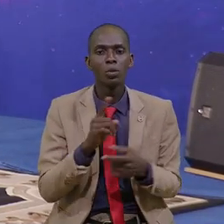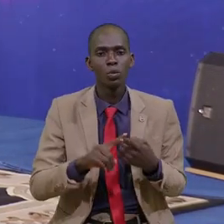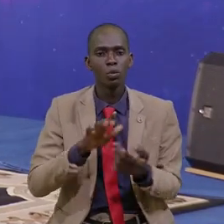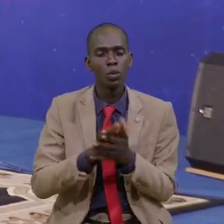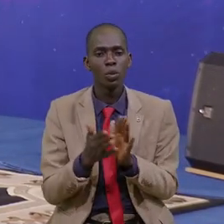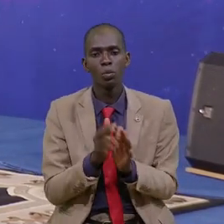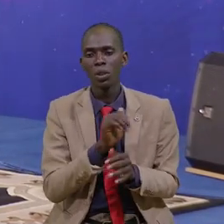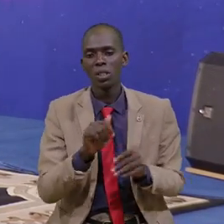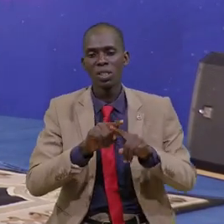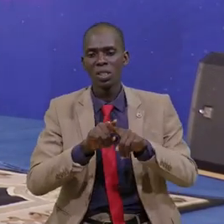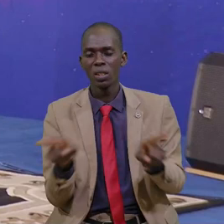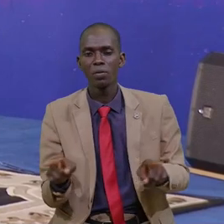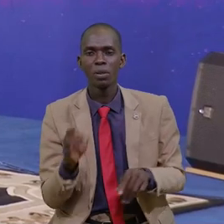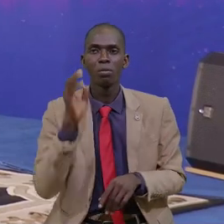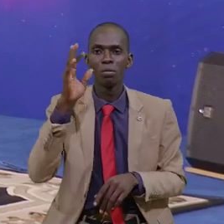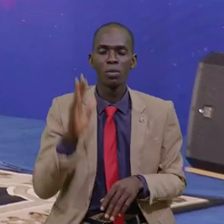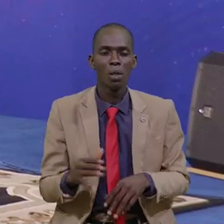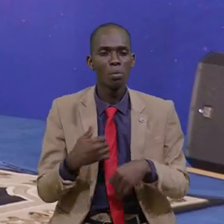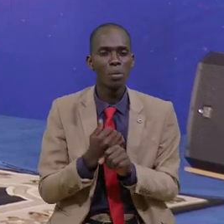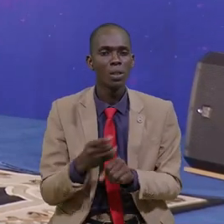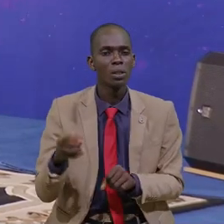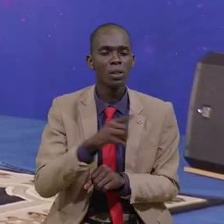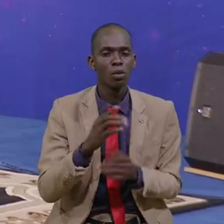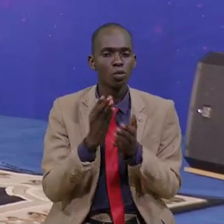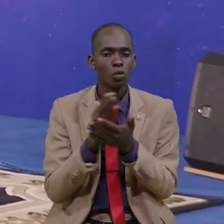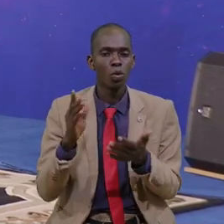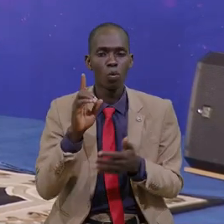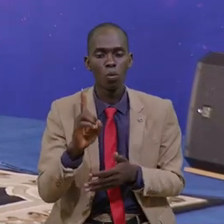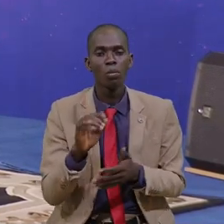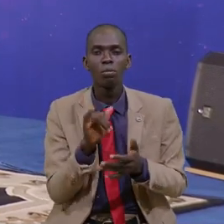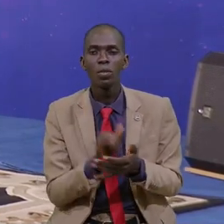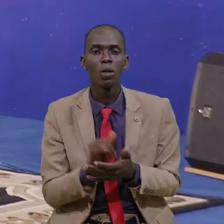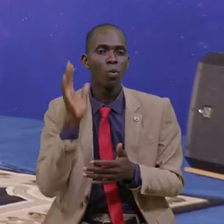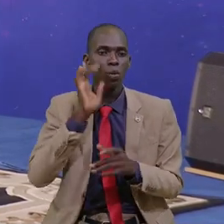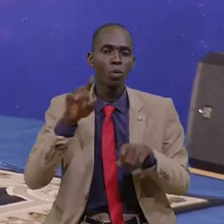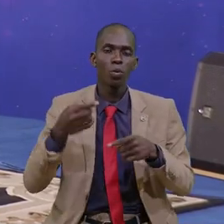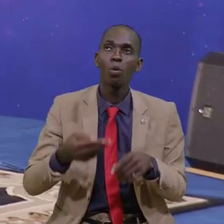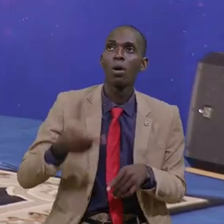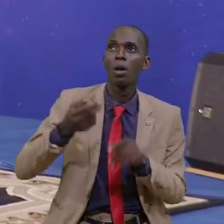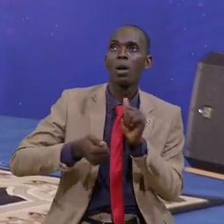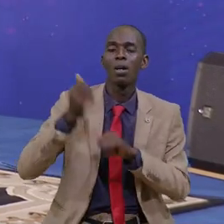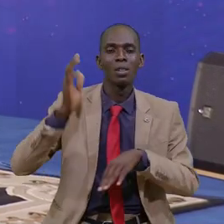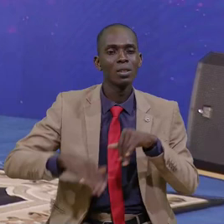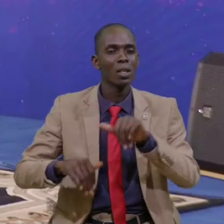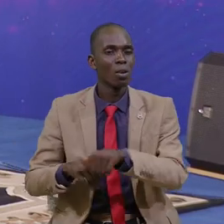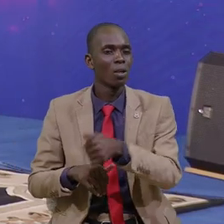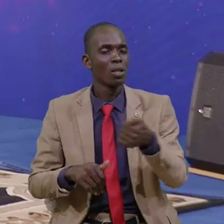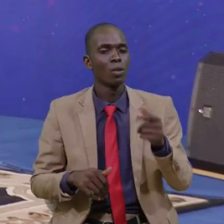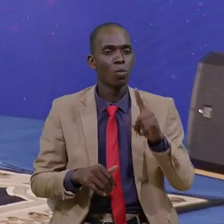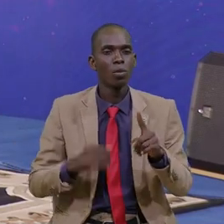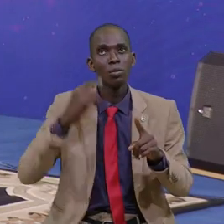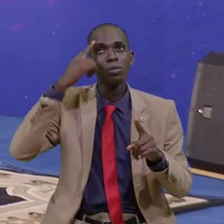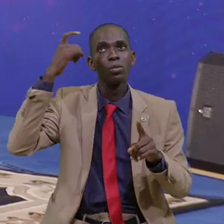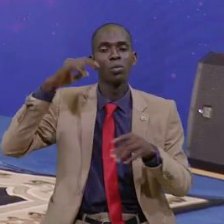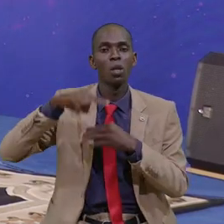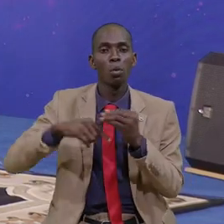minister and make them somebody that, you know, will go higher than anybody ever dreamed. But it